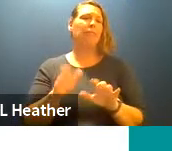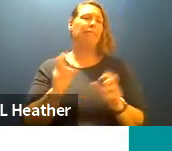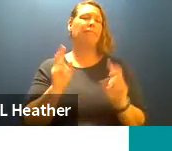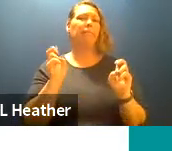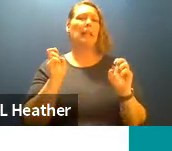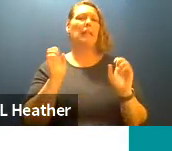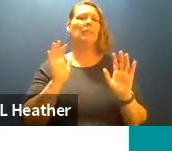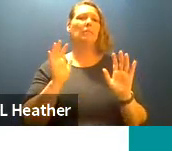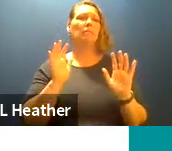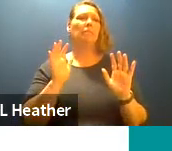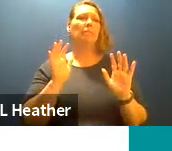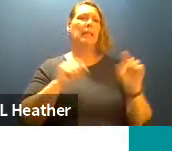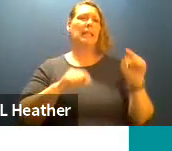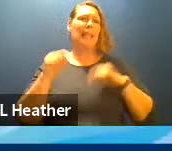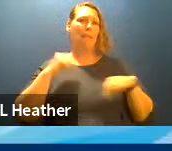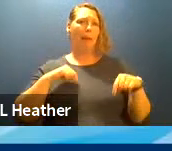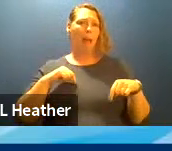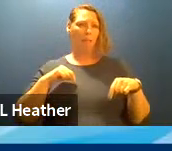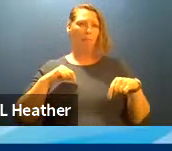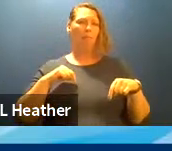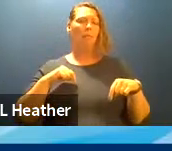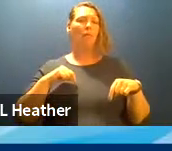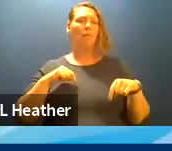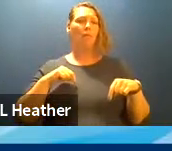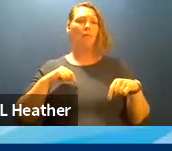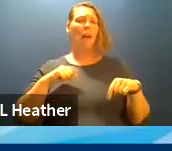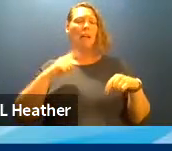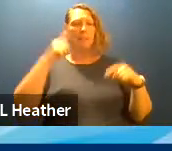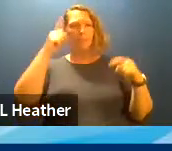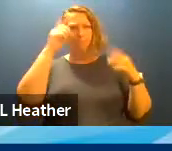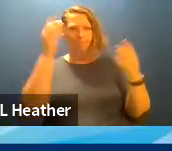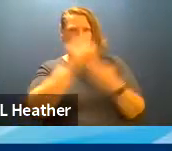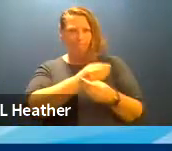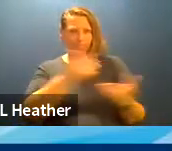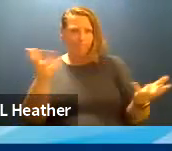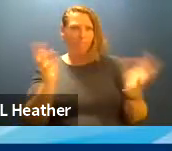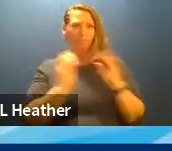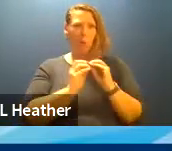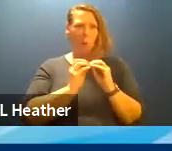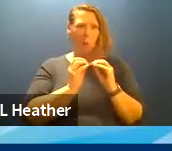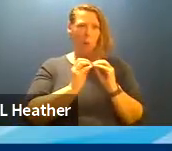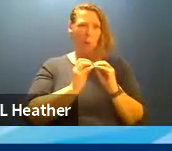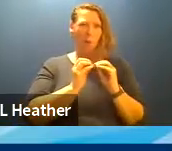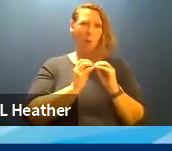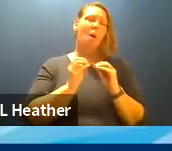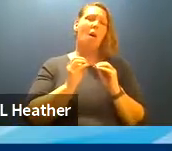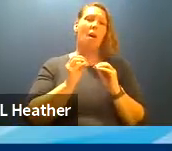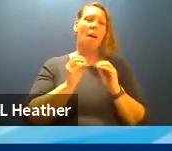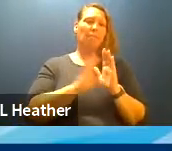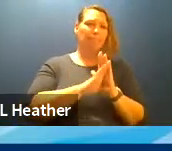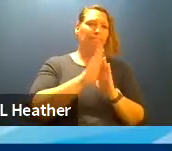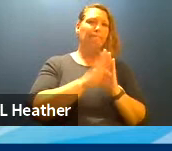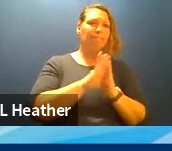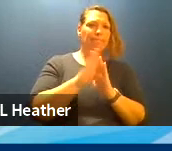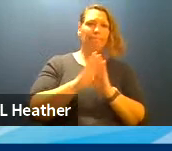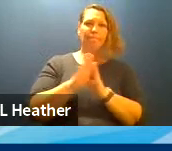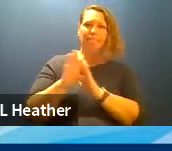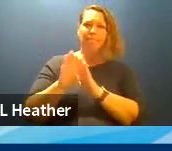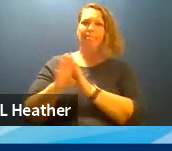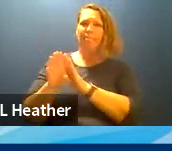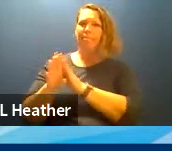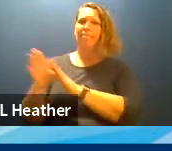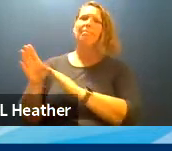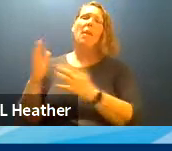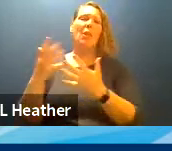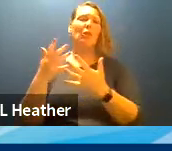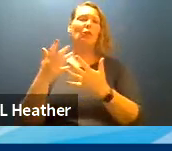from this so that we can better inform you all as we are developing these screening